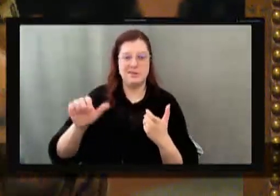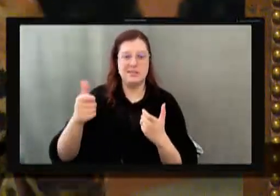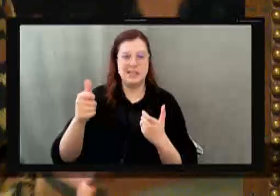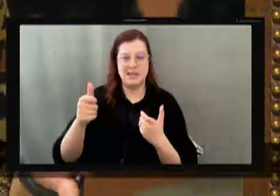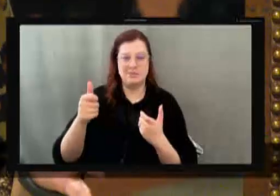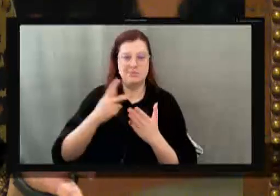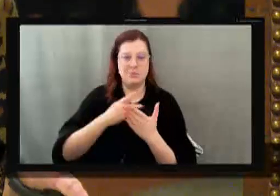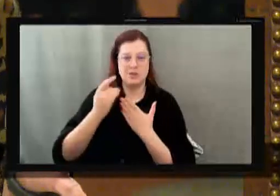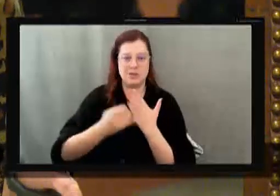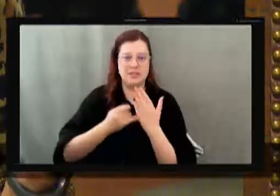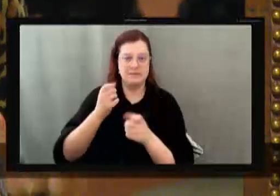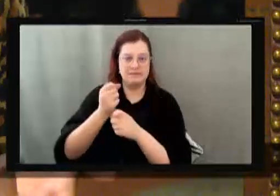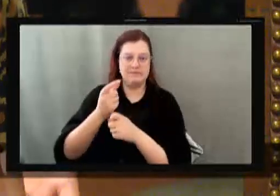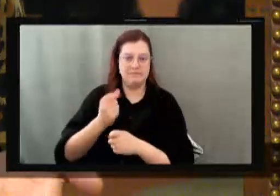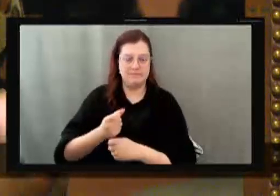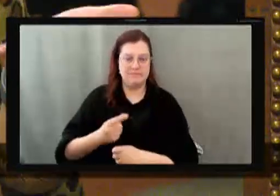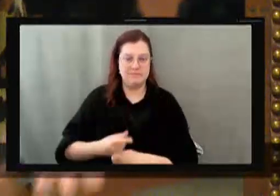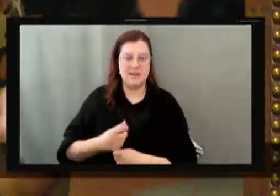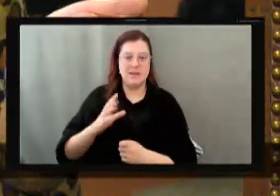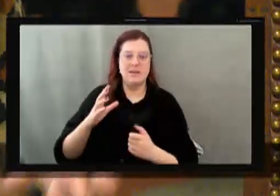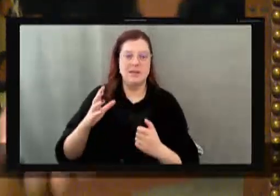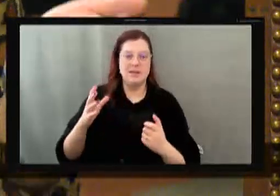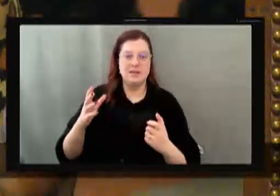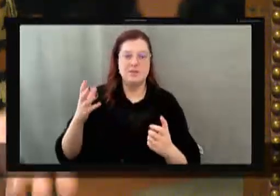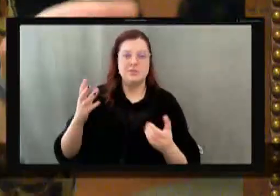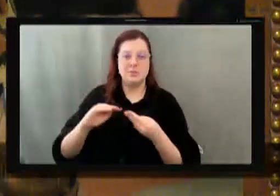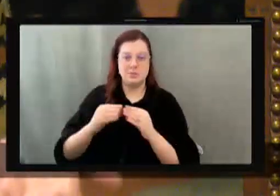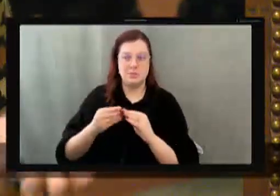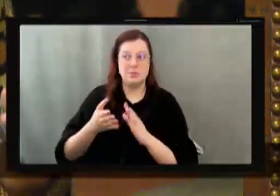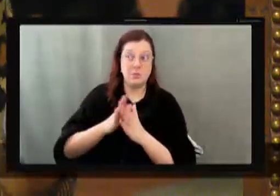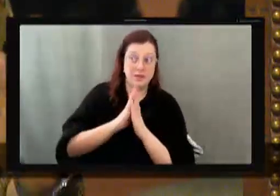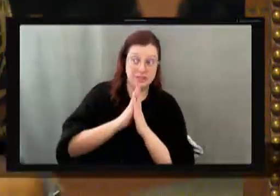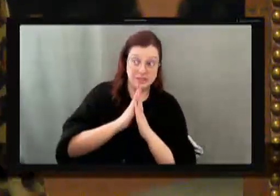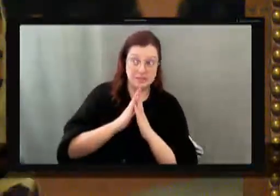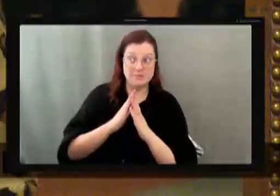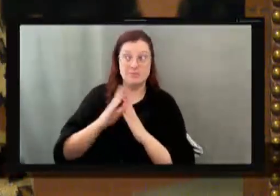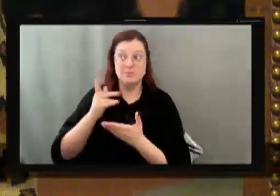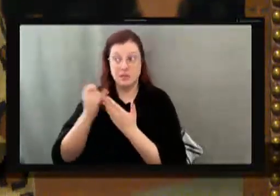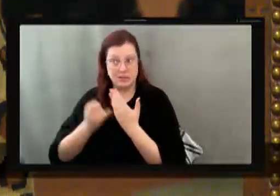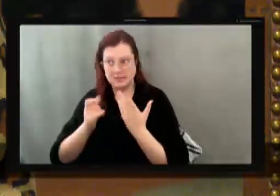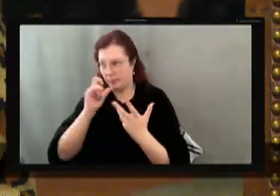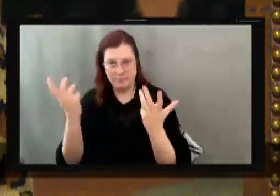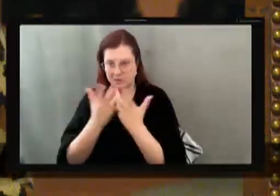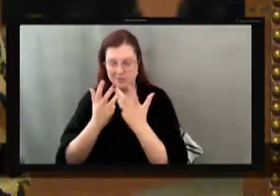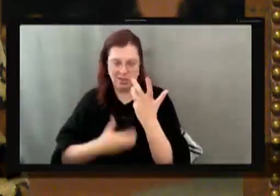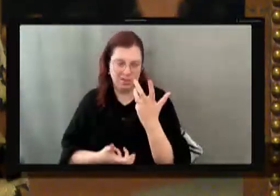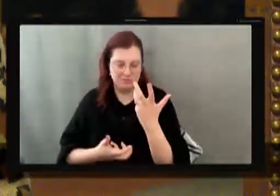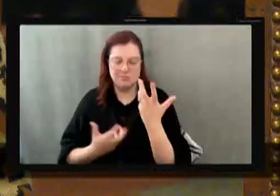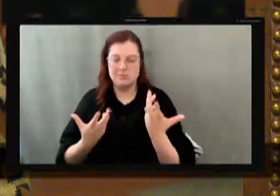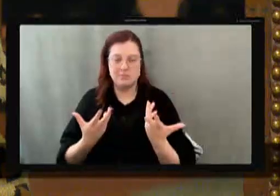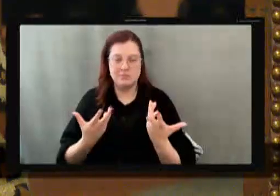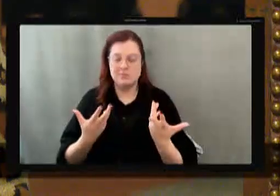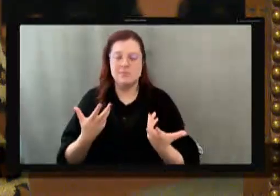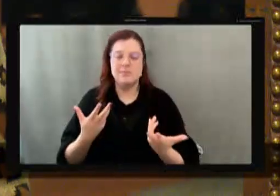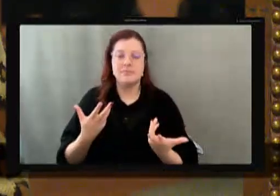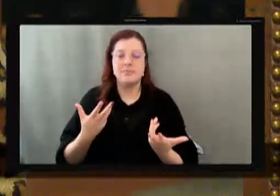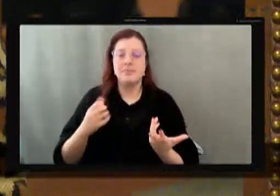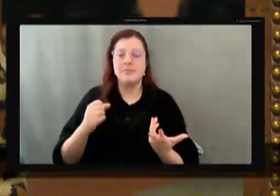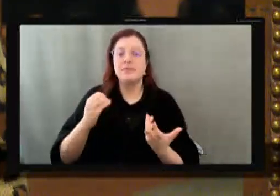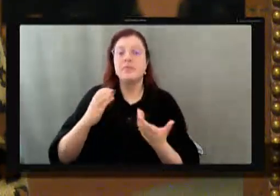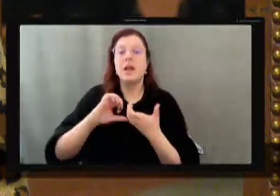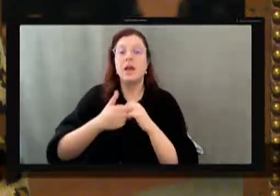the number of projects that we can do and the number of requests we receive are mismatched. The way we prioritize projects